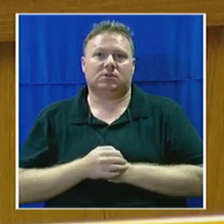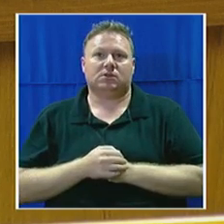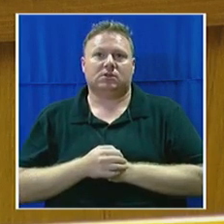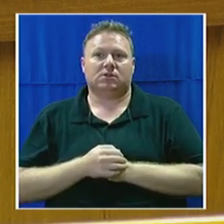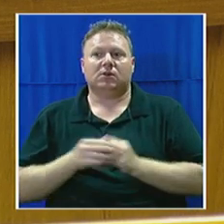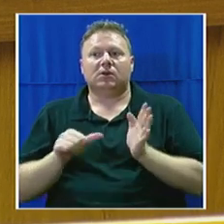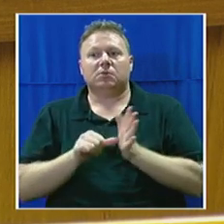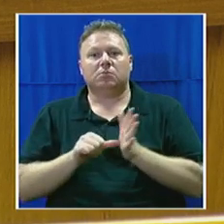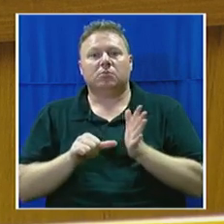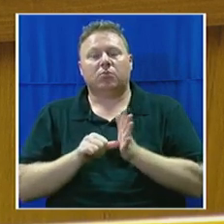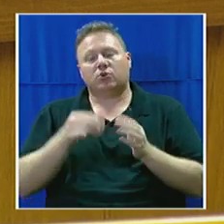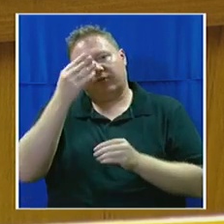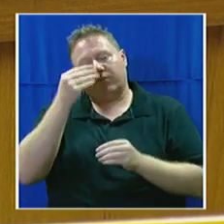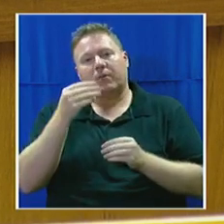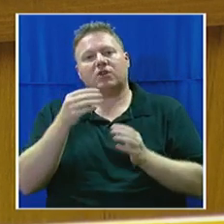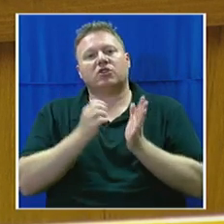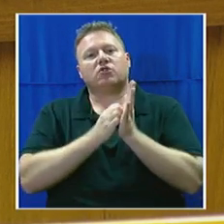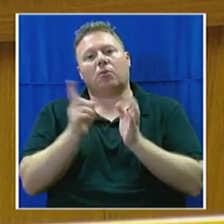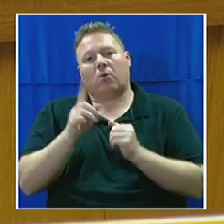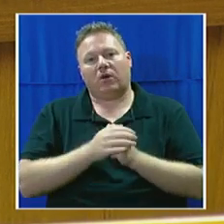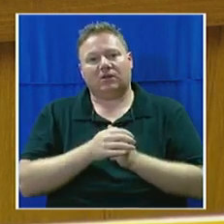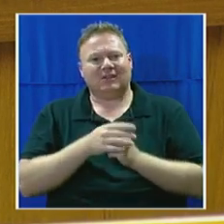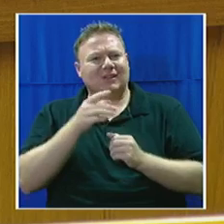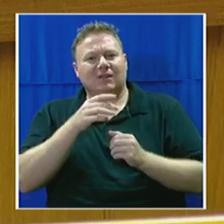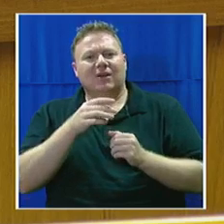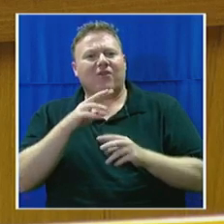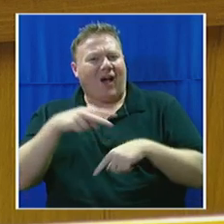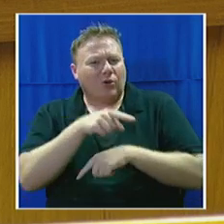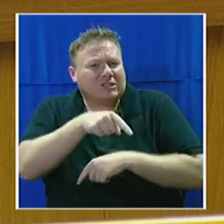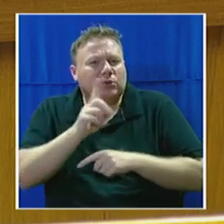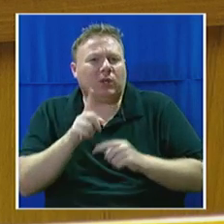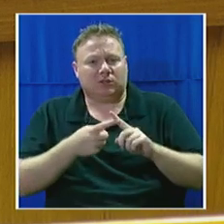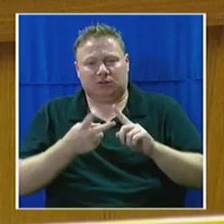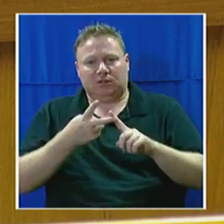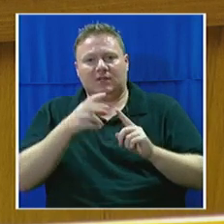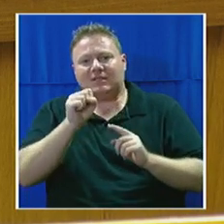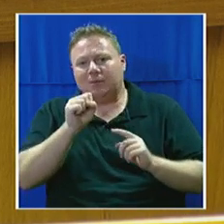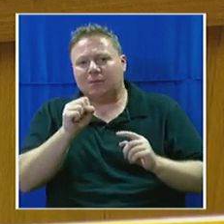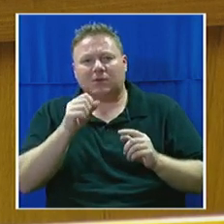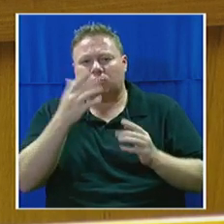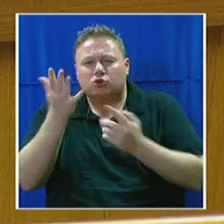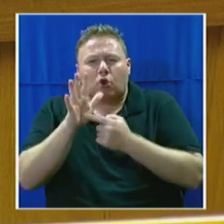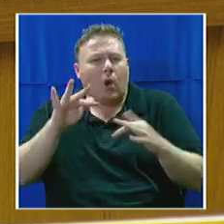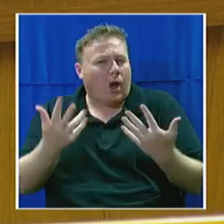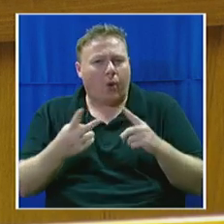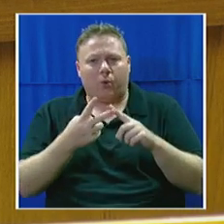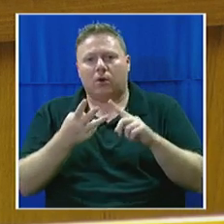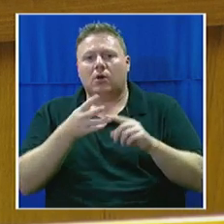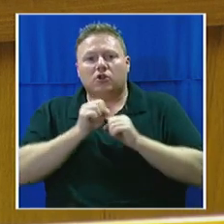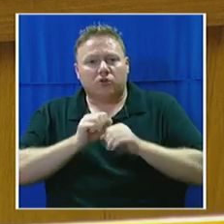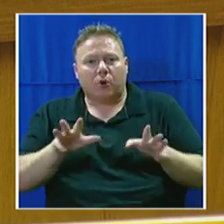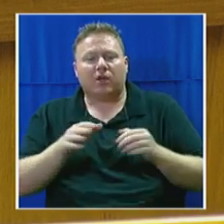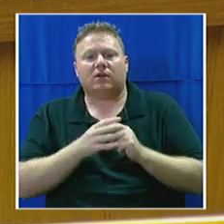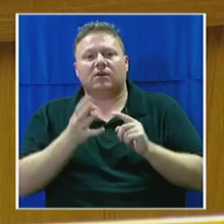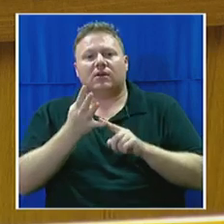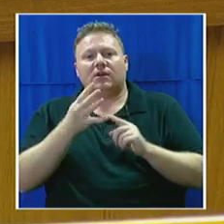Crucial information such as what the coronavirus is, what the symptoms are, how it spreads, and what to do if you suspect